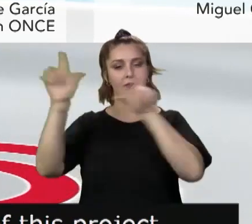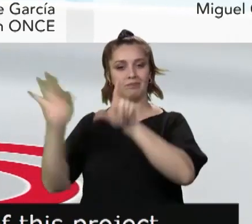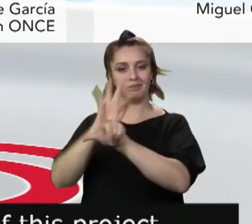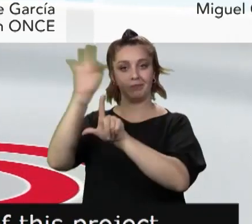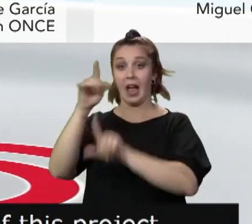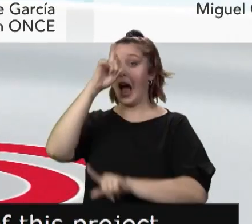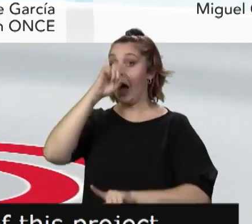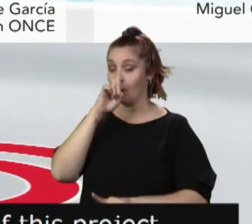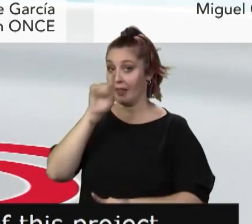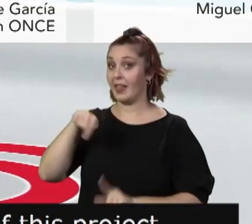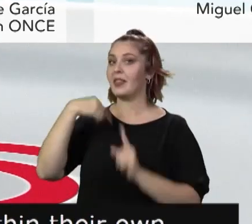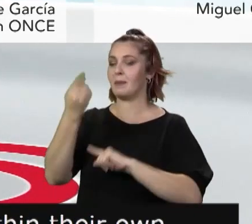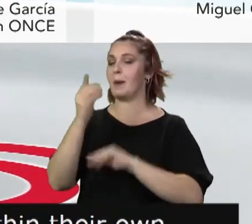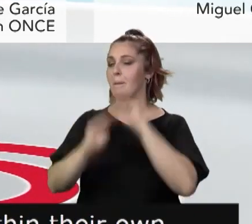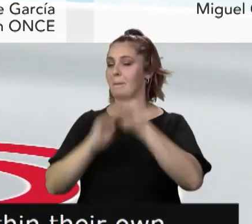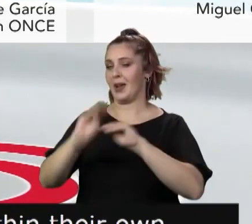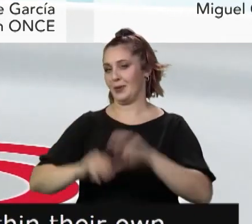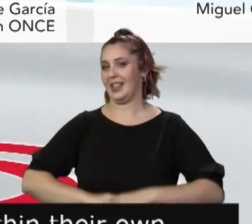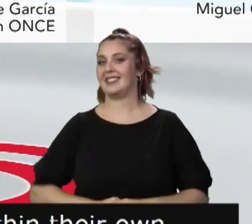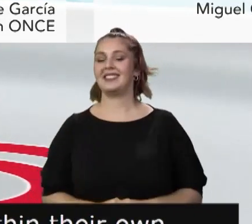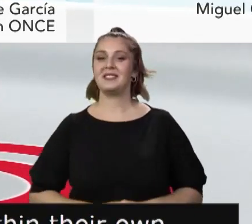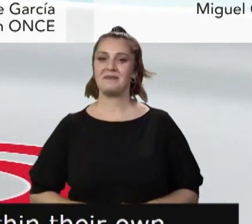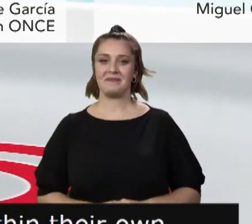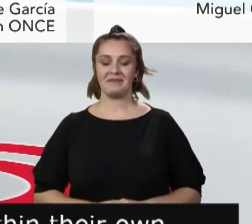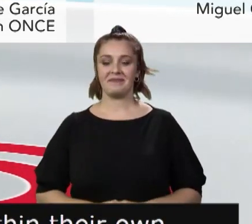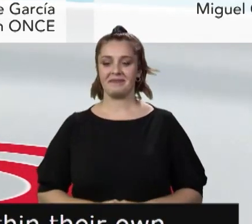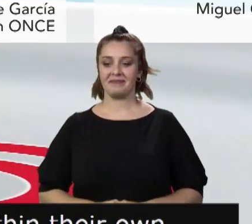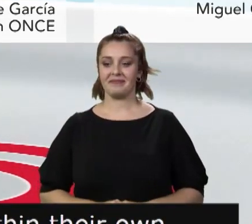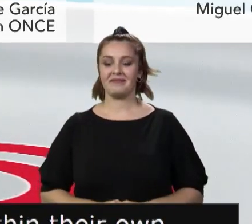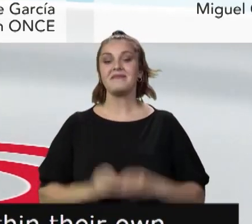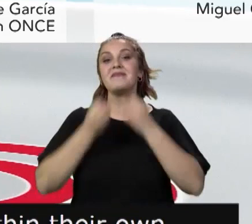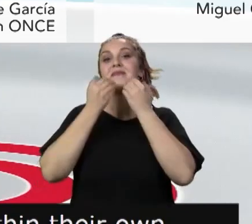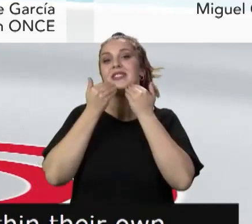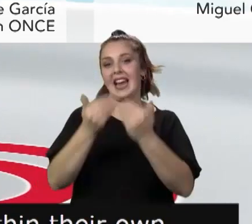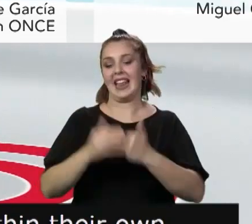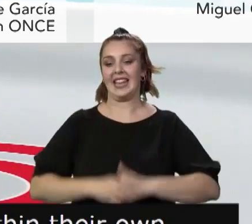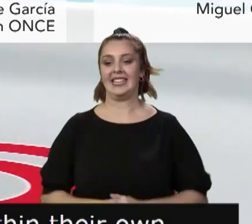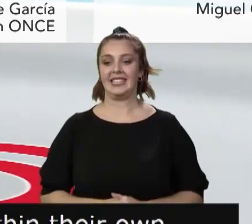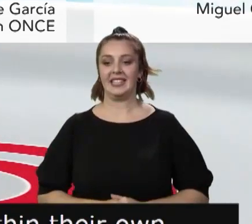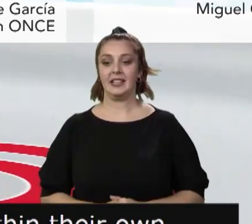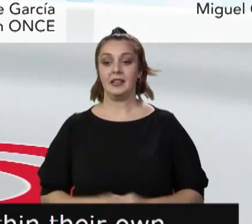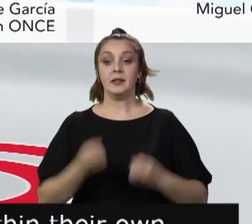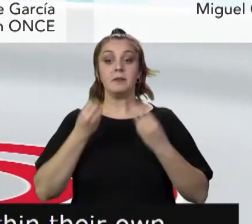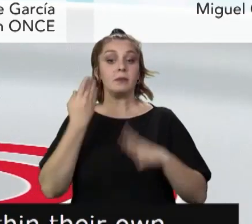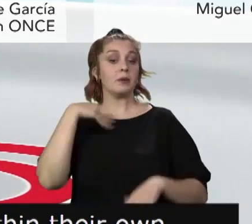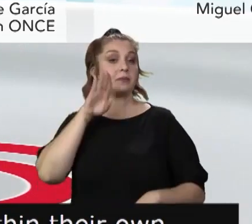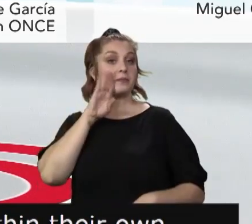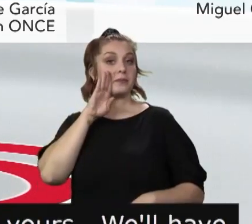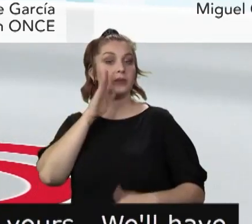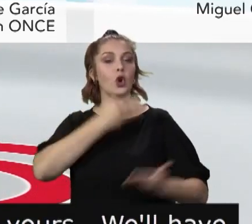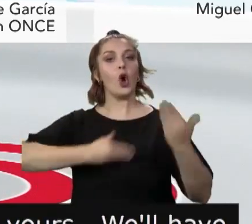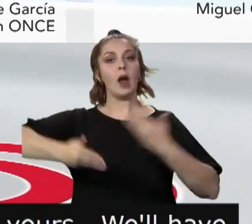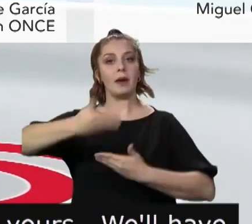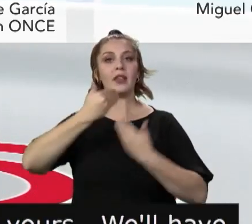own organizations. Welcome, Antonio. The screen is yours. We'll have the questions afterwards. Thank you, Silvia.